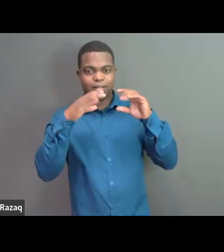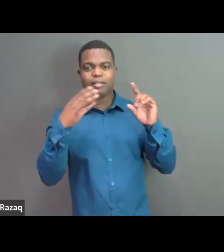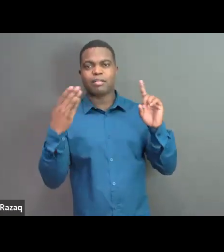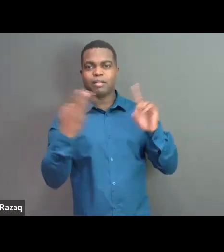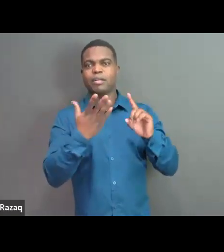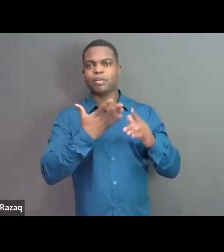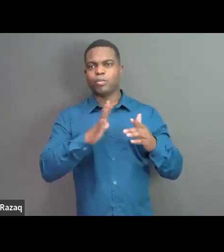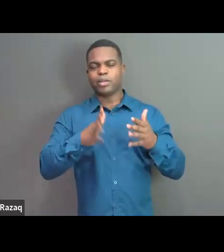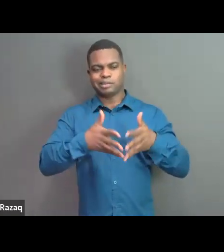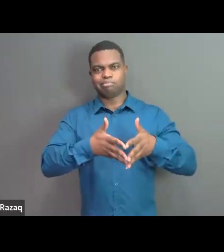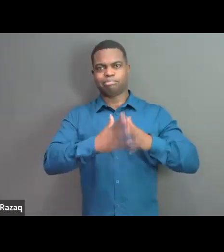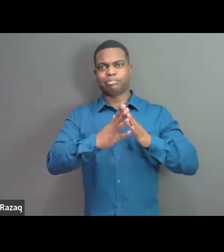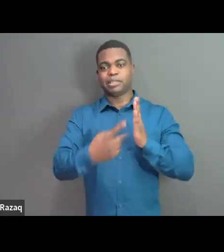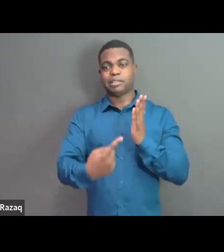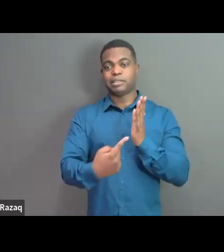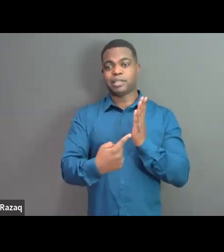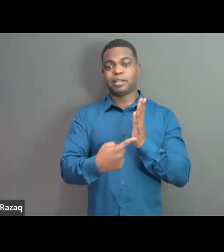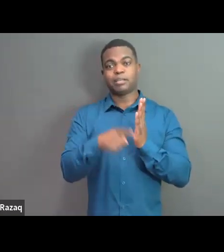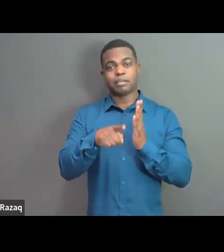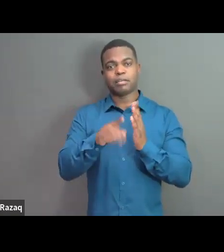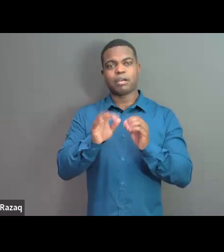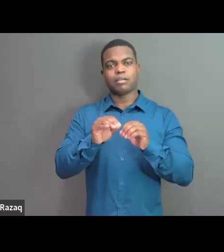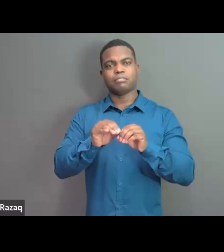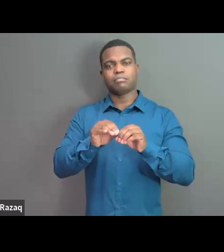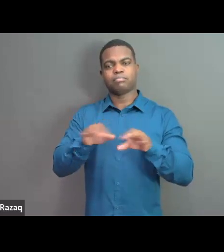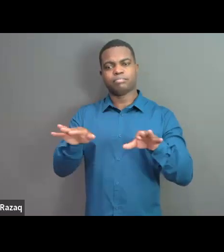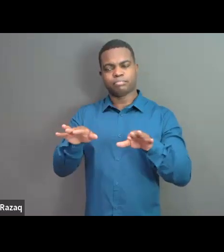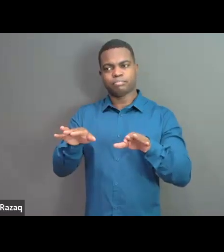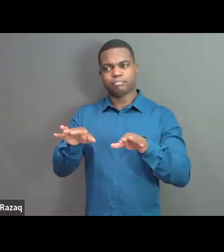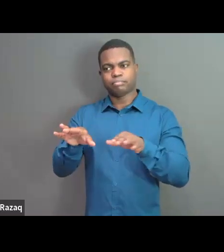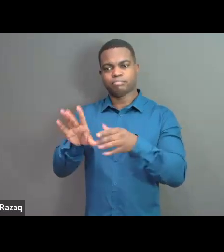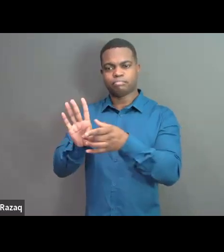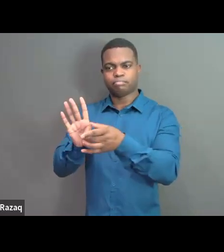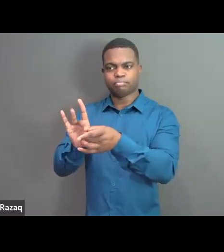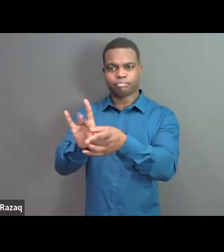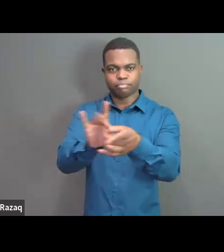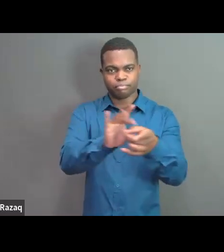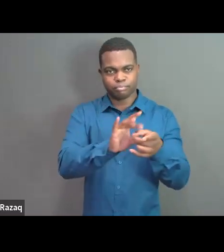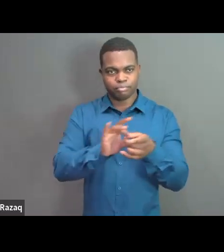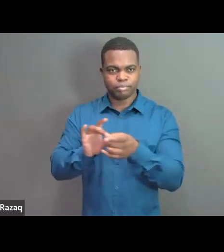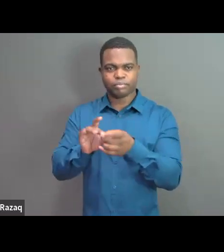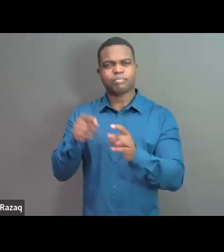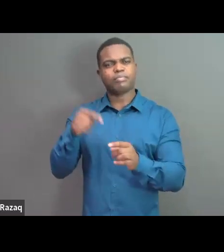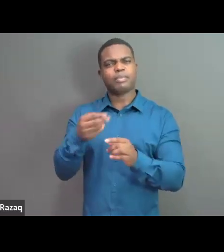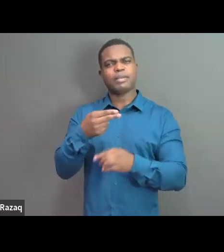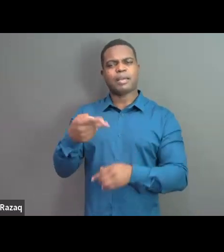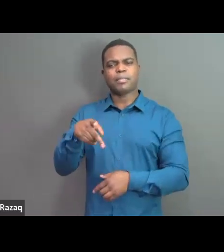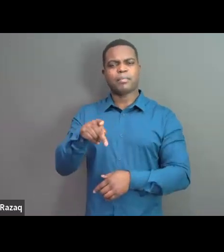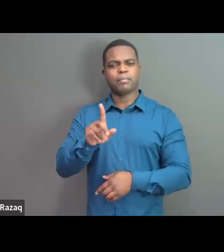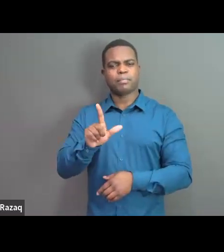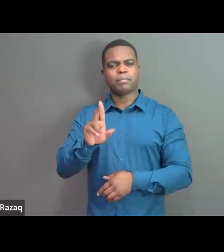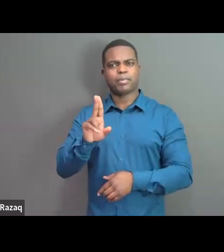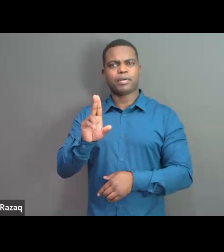address uses GIS system. In other words, it captures the